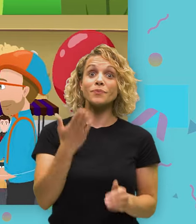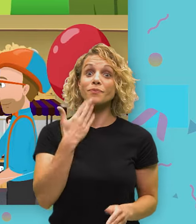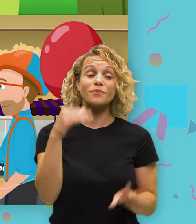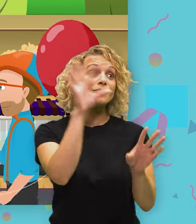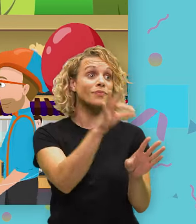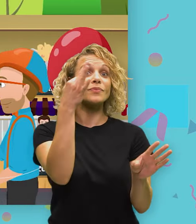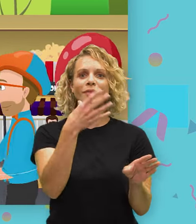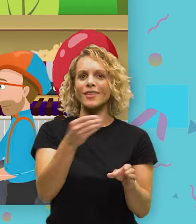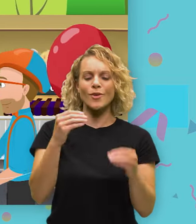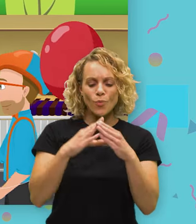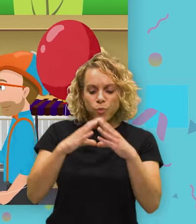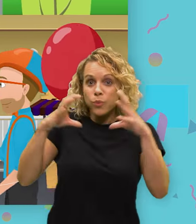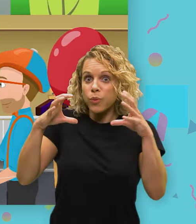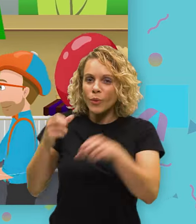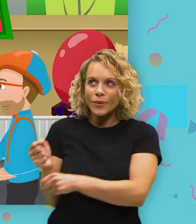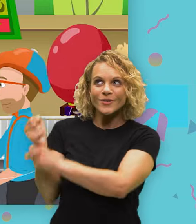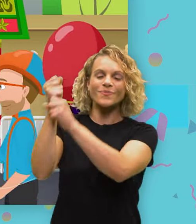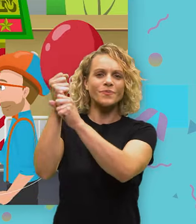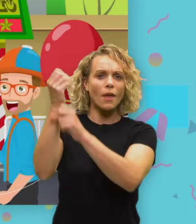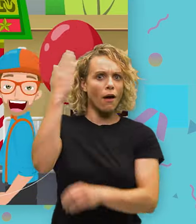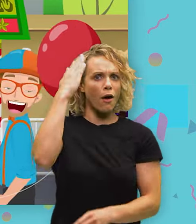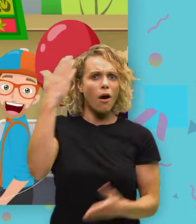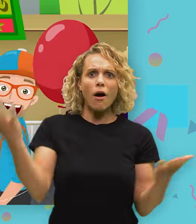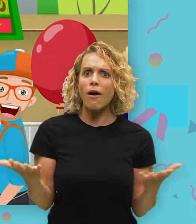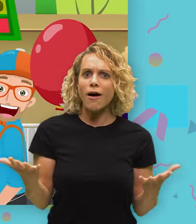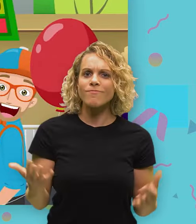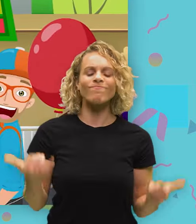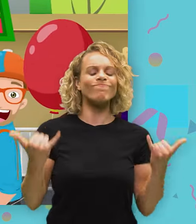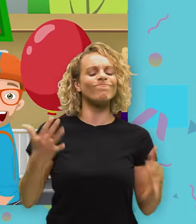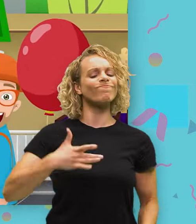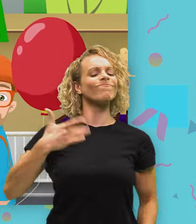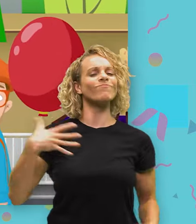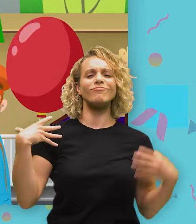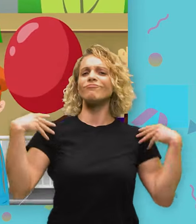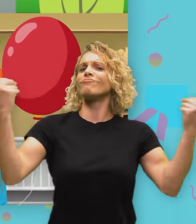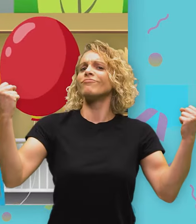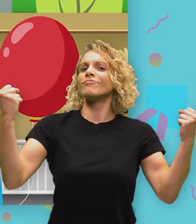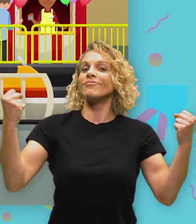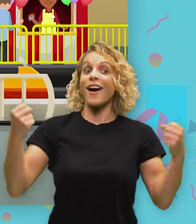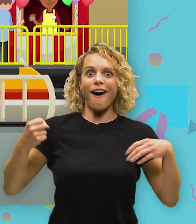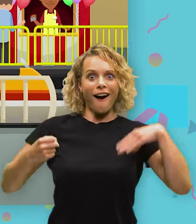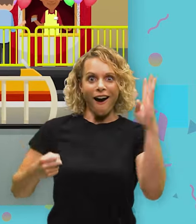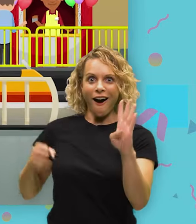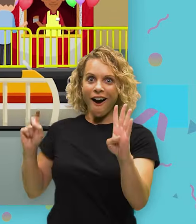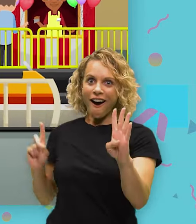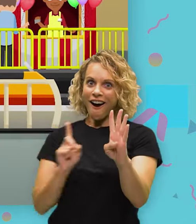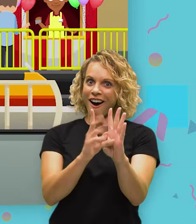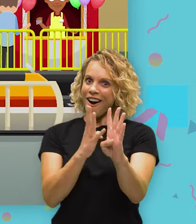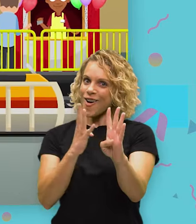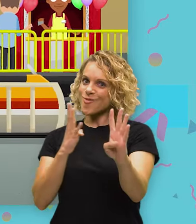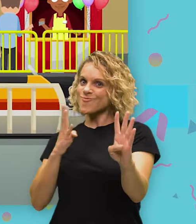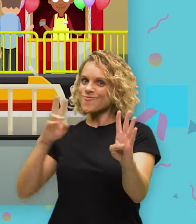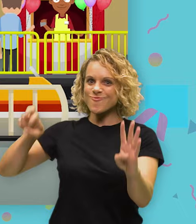cotton candy and a balloon. Well, you know what, today I'm feeling brave. Let's get in